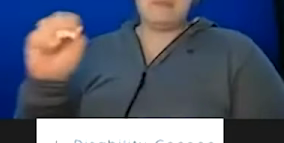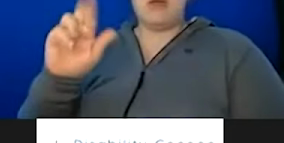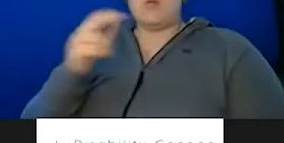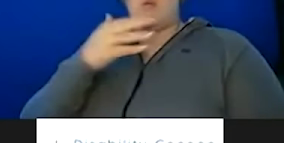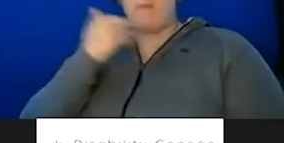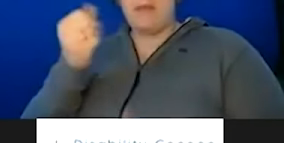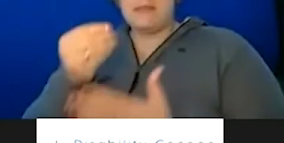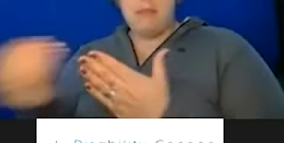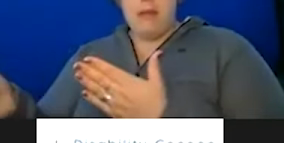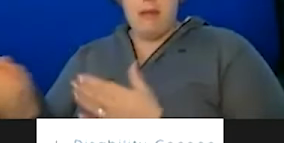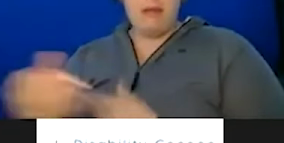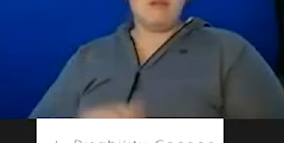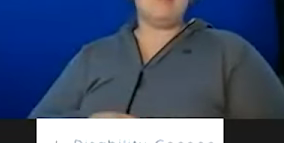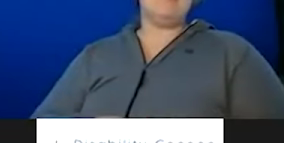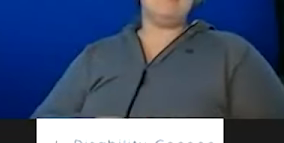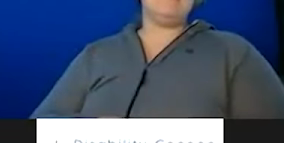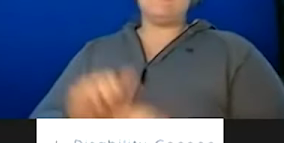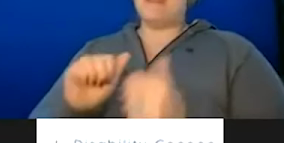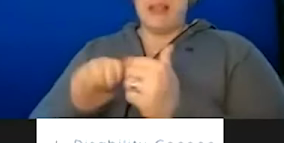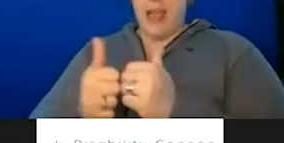the way that they work is